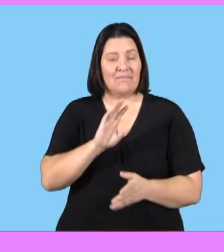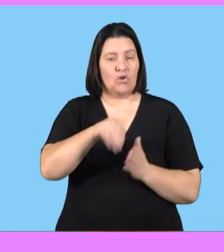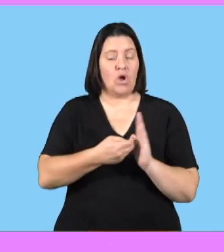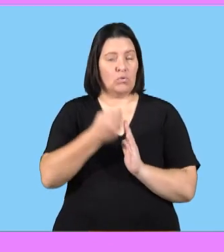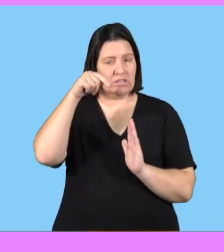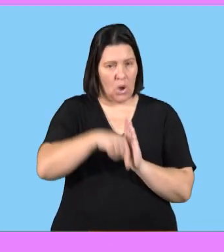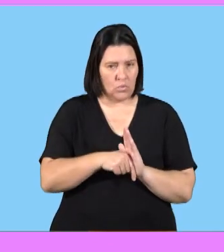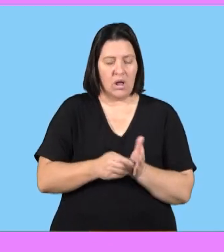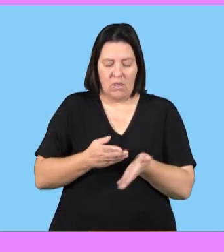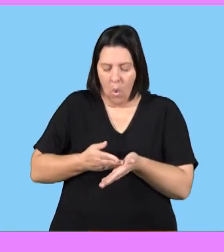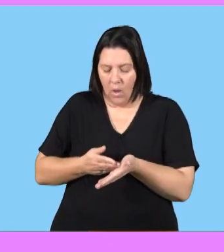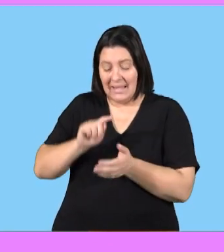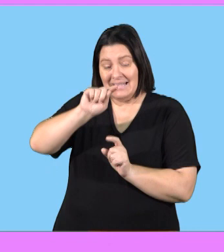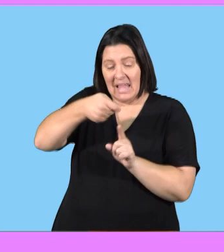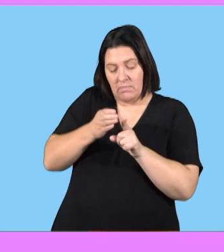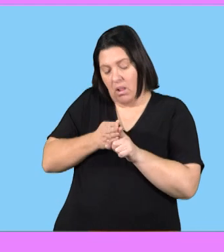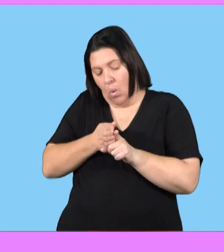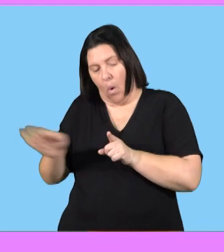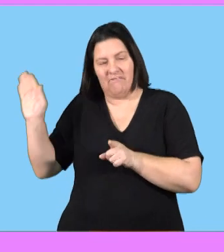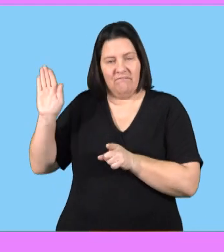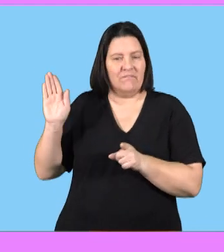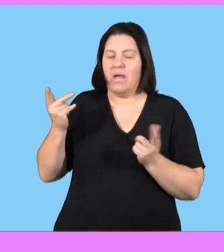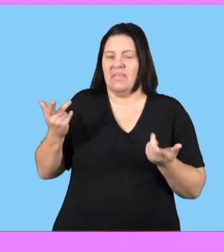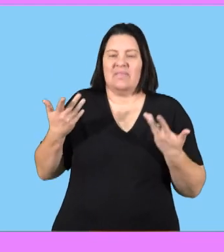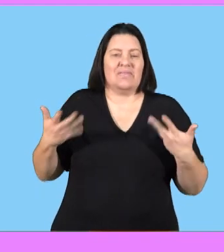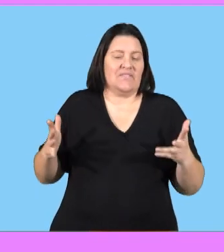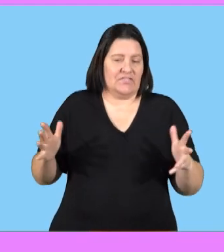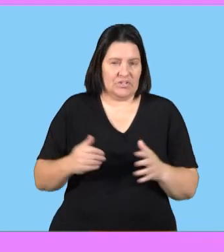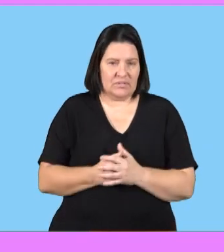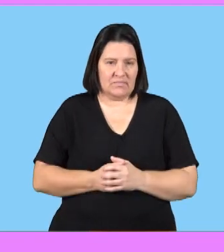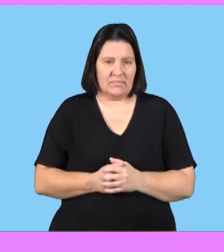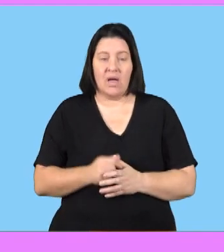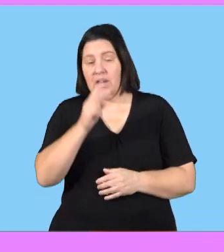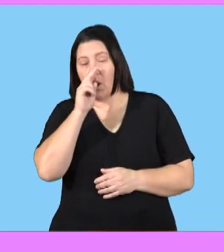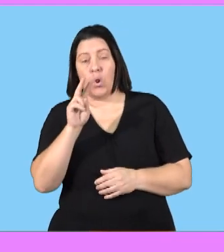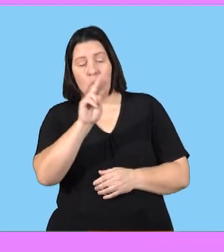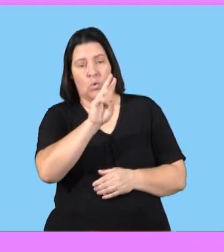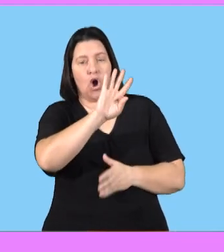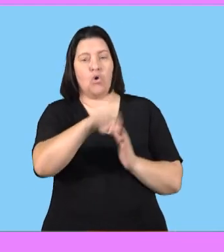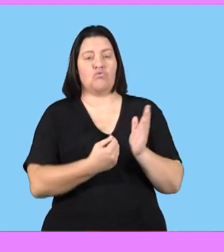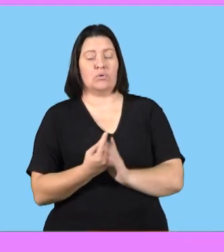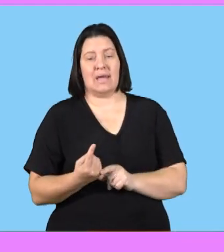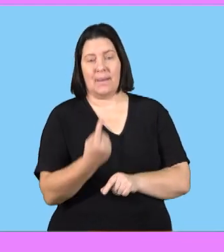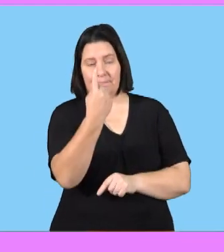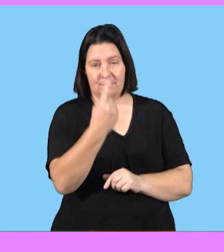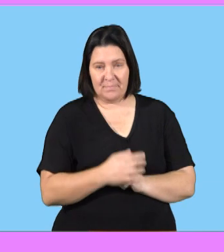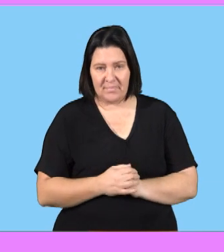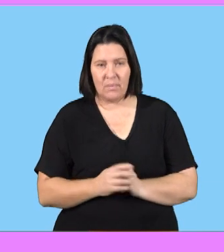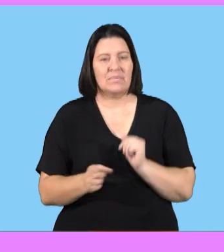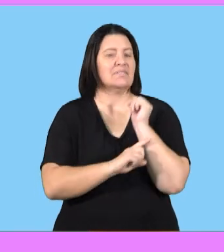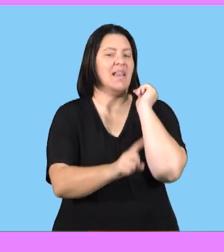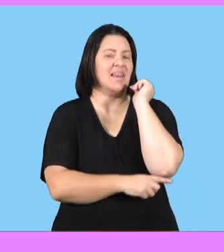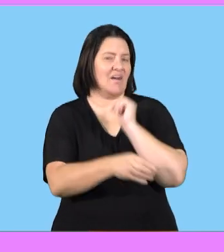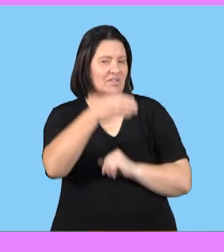round down, you just leave the decimal. That is the basic principle. Now let us have a look at rounding up, which